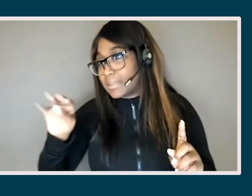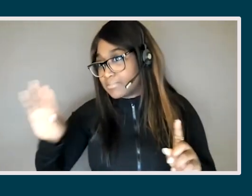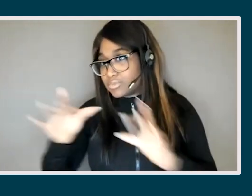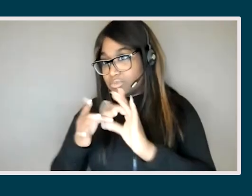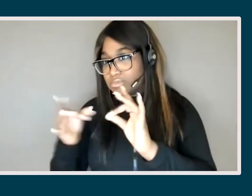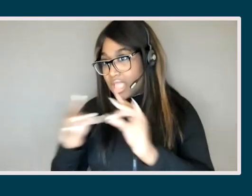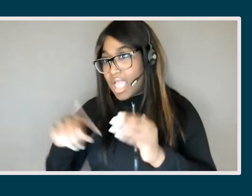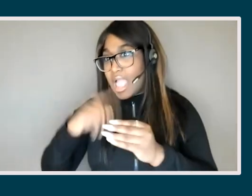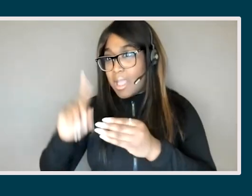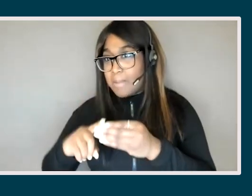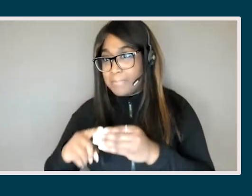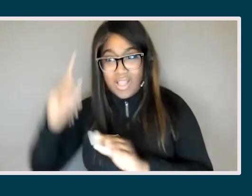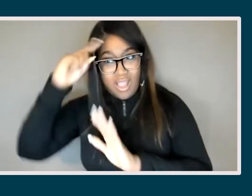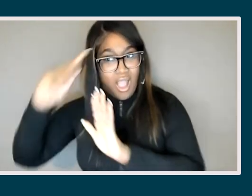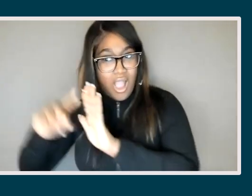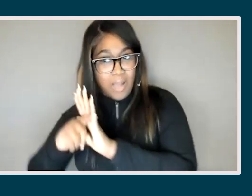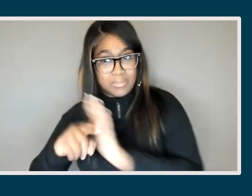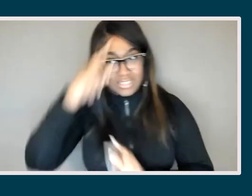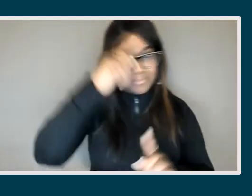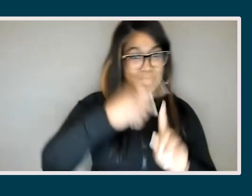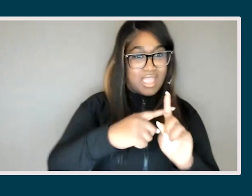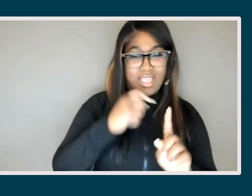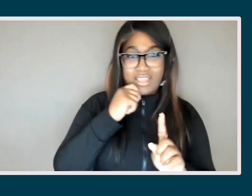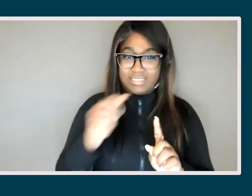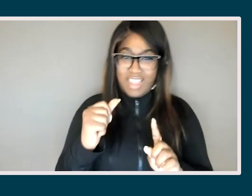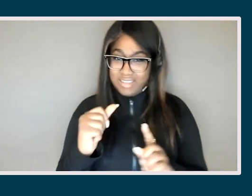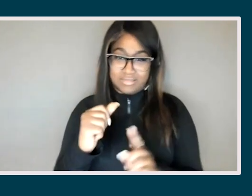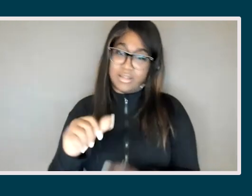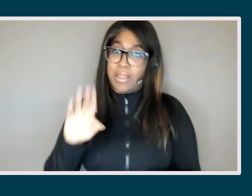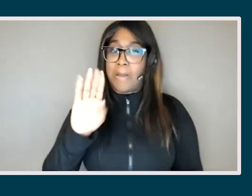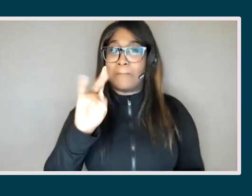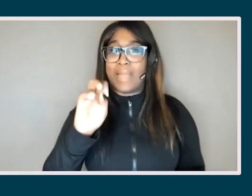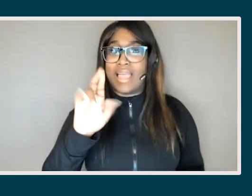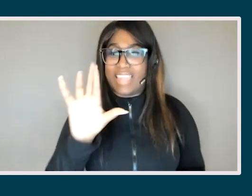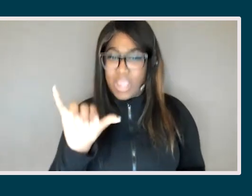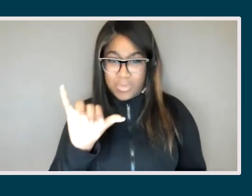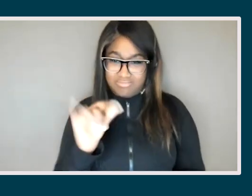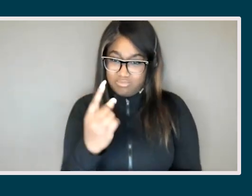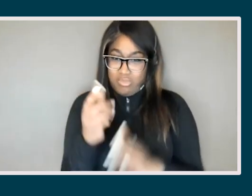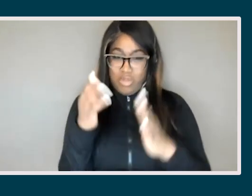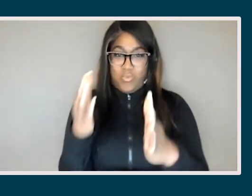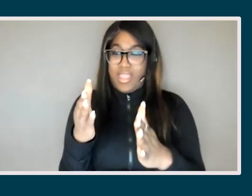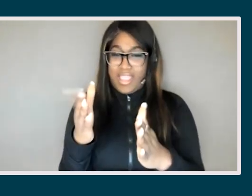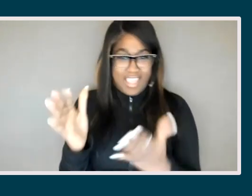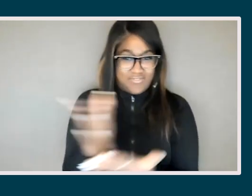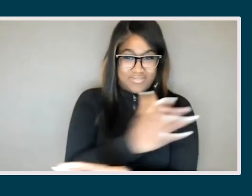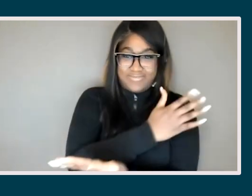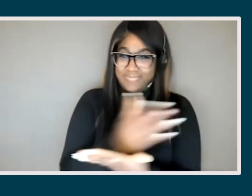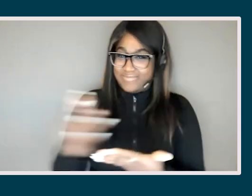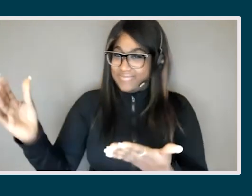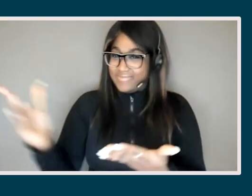pessimist, optimist is not a binary, really like that. And realist is in there. I am a